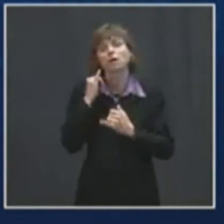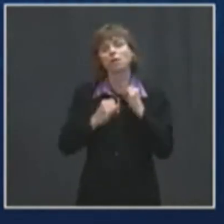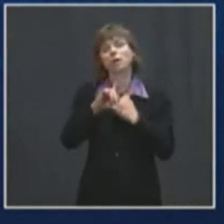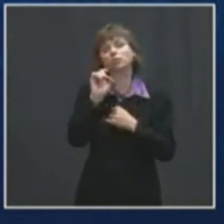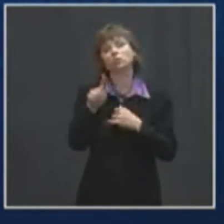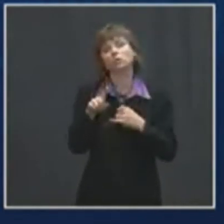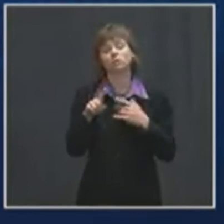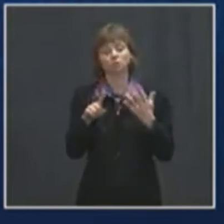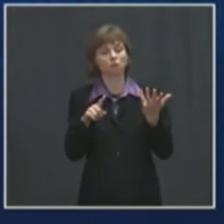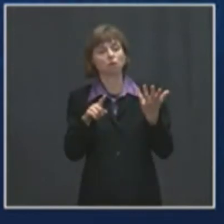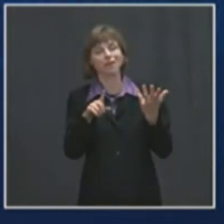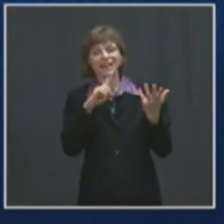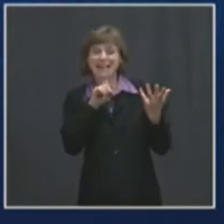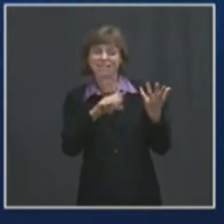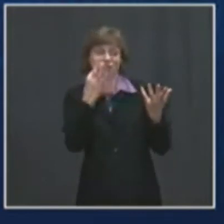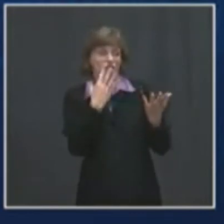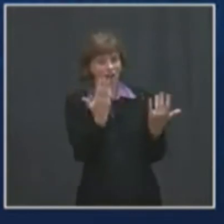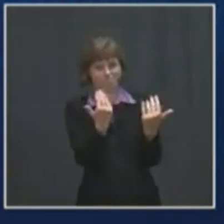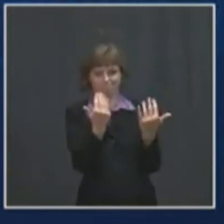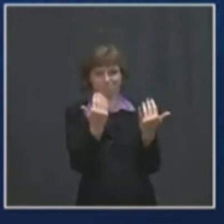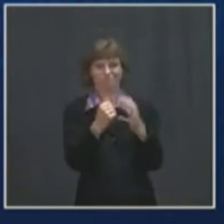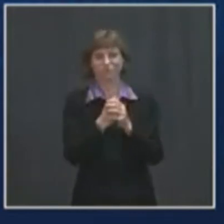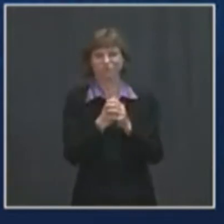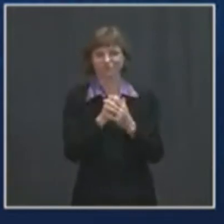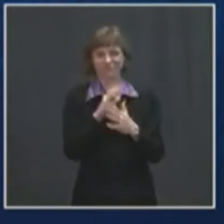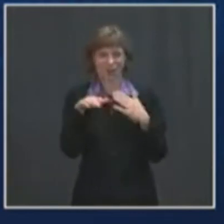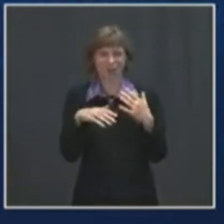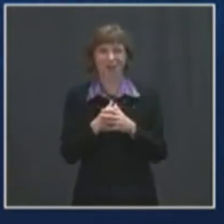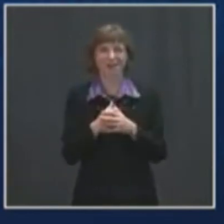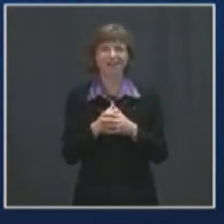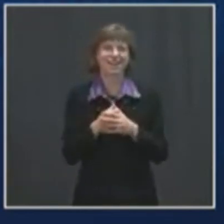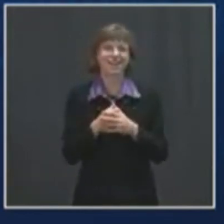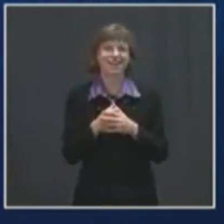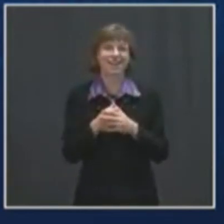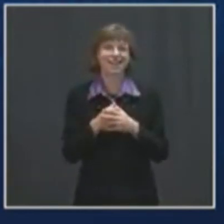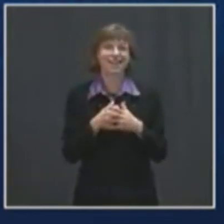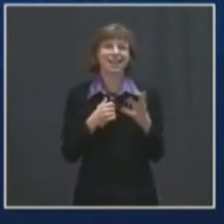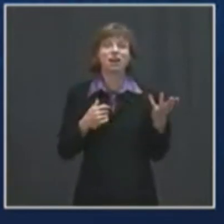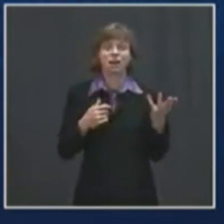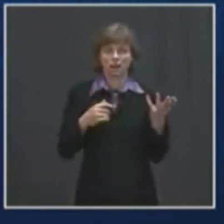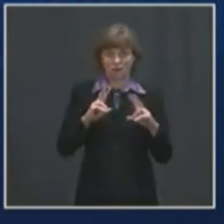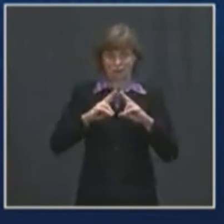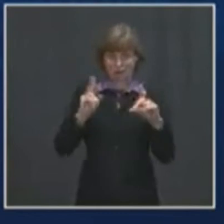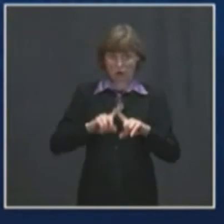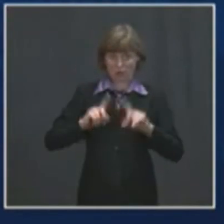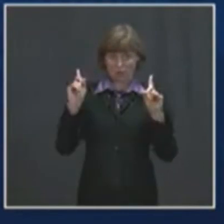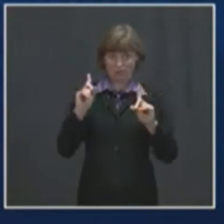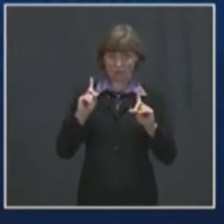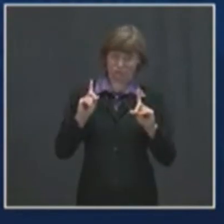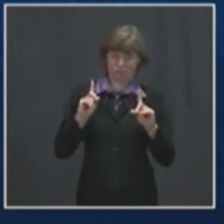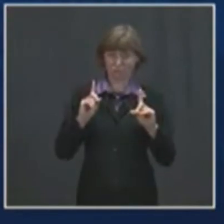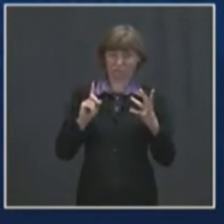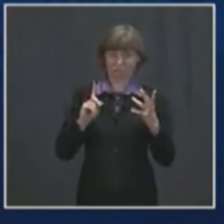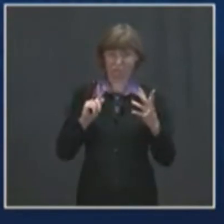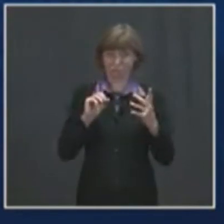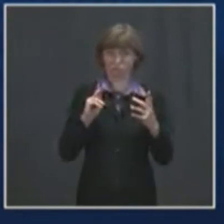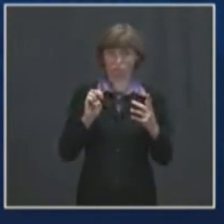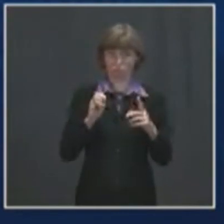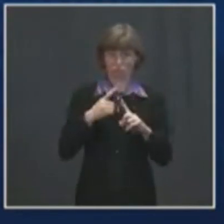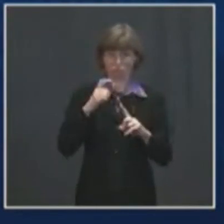okay. It's Friday. We've got to get it all out. It's, there's a very different tone from the president. So when did the